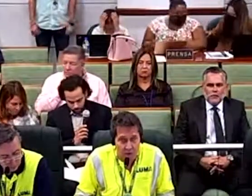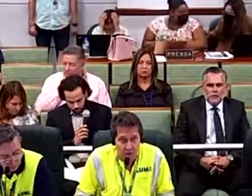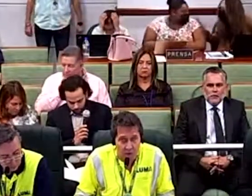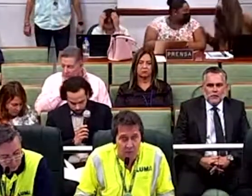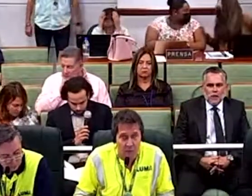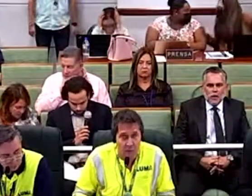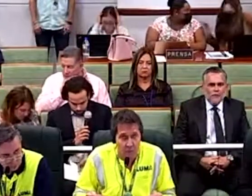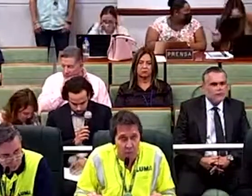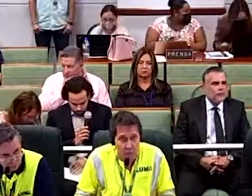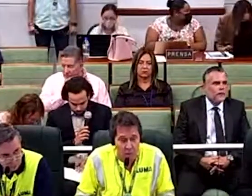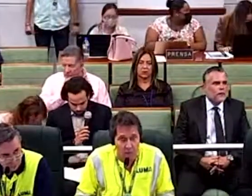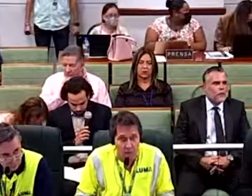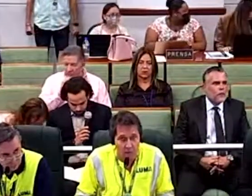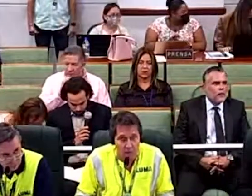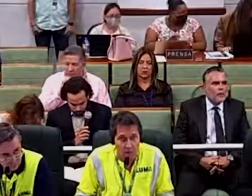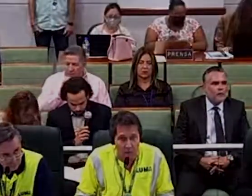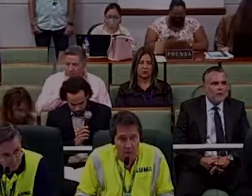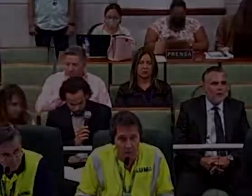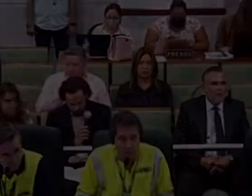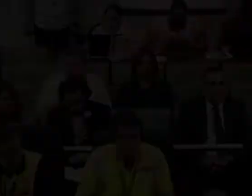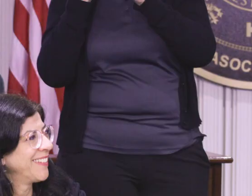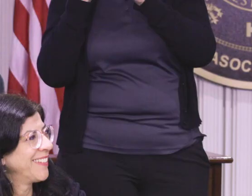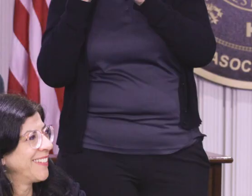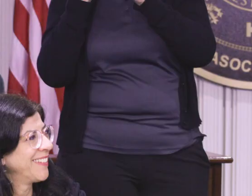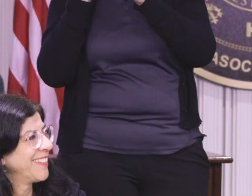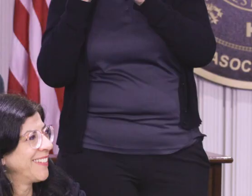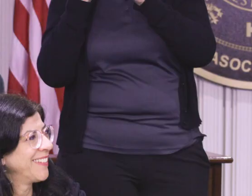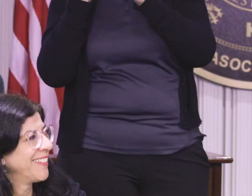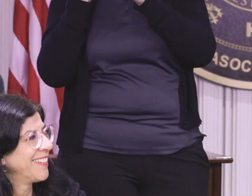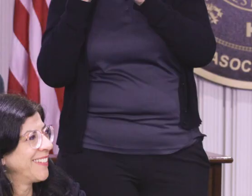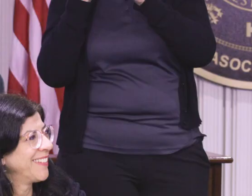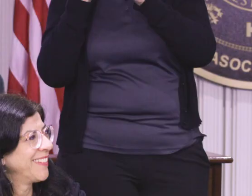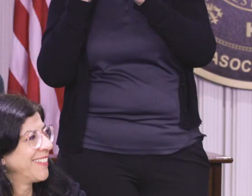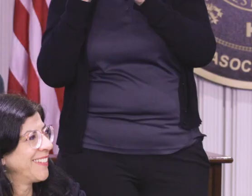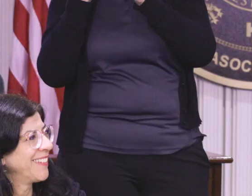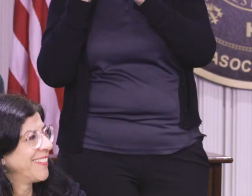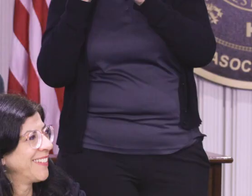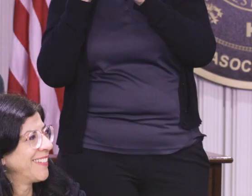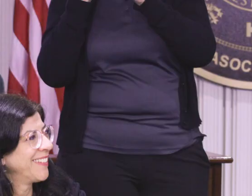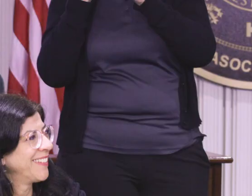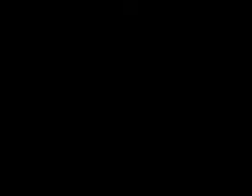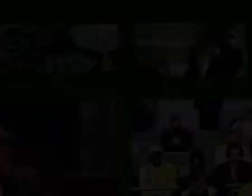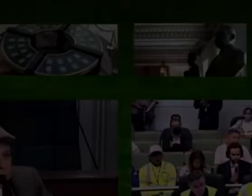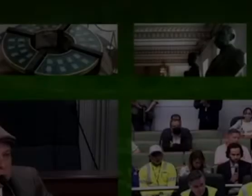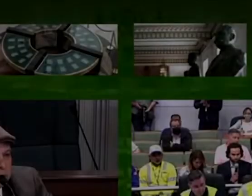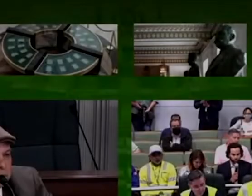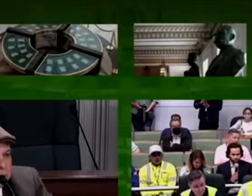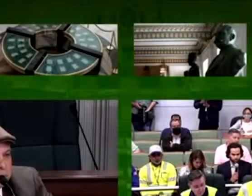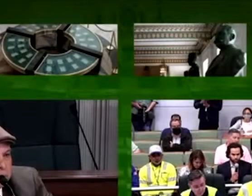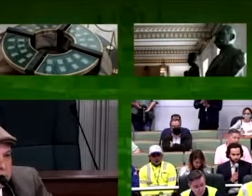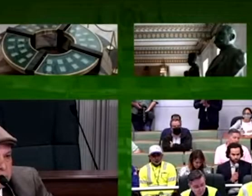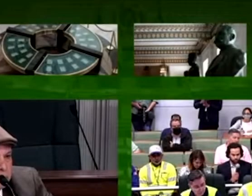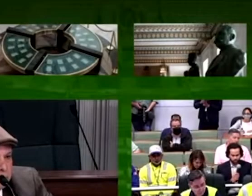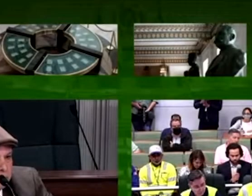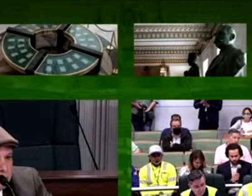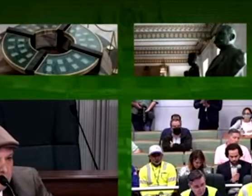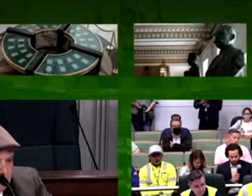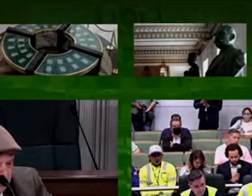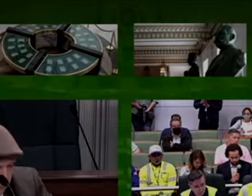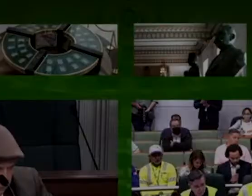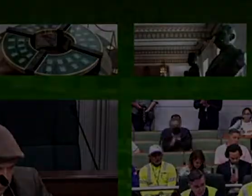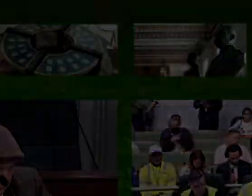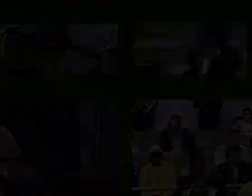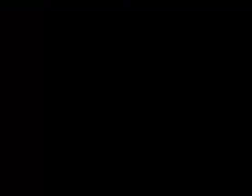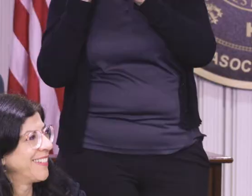of rainfall, 100 mile per hour winds. ¿Cuántos celadores tiene Luma actualmente? There was a category